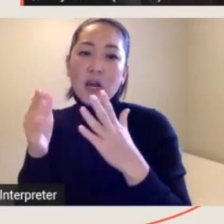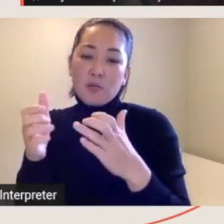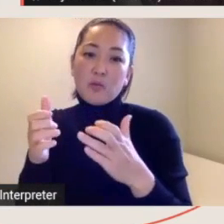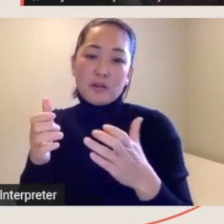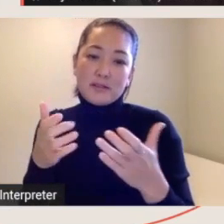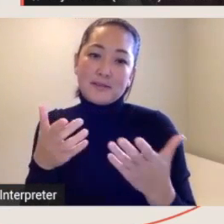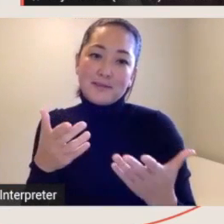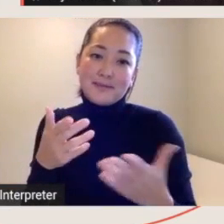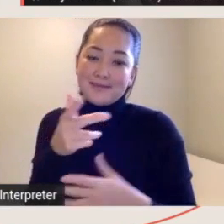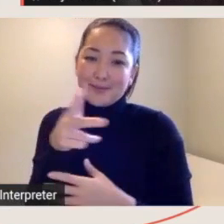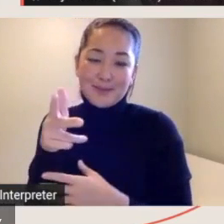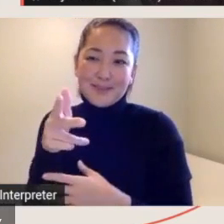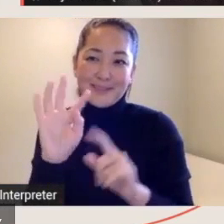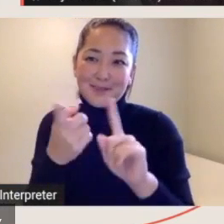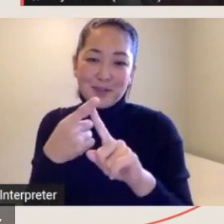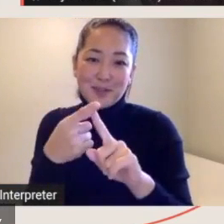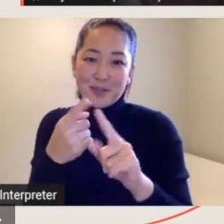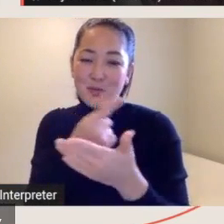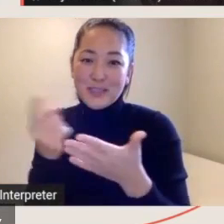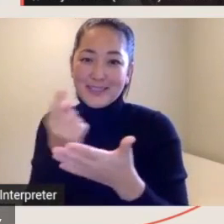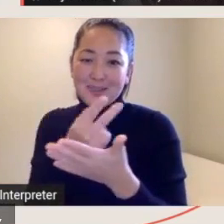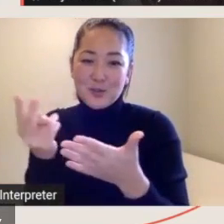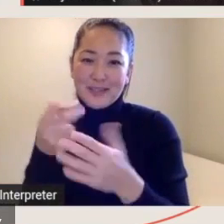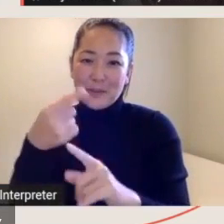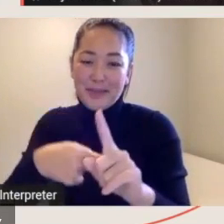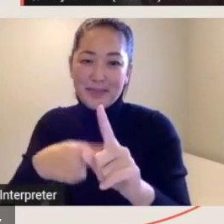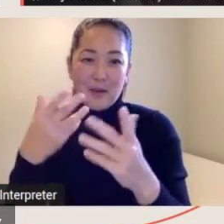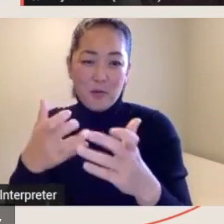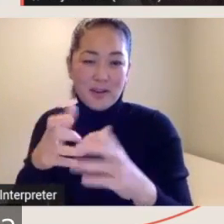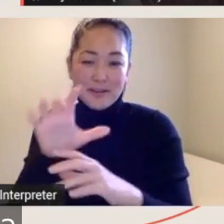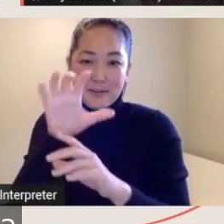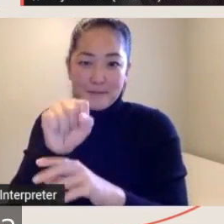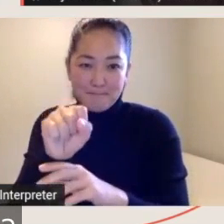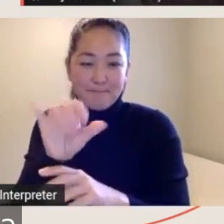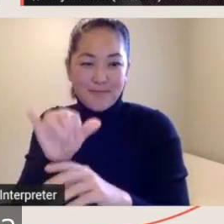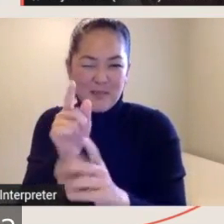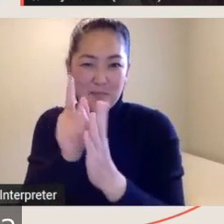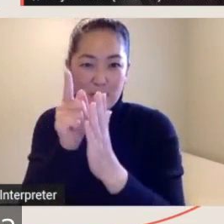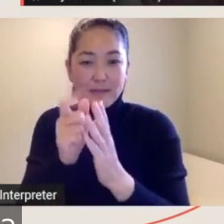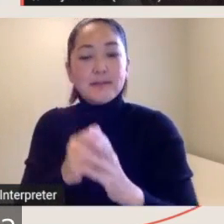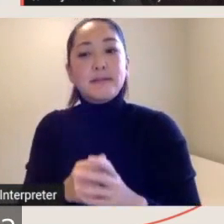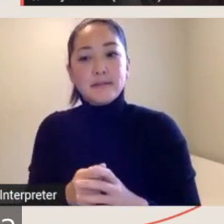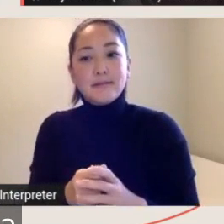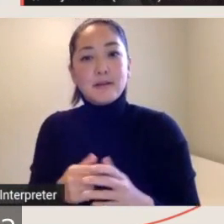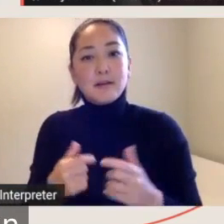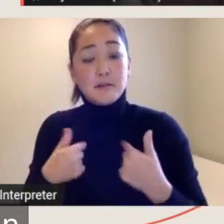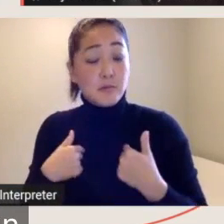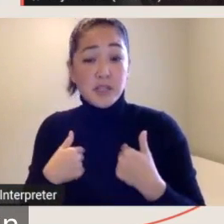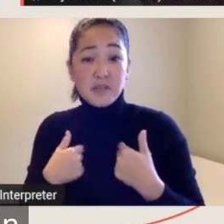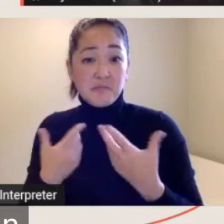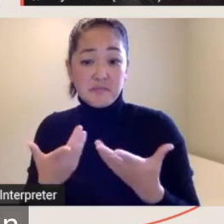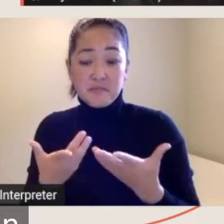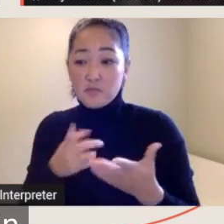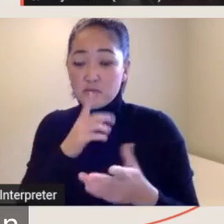least the first few weeks and months of the baby we wanted to capture. But yeah, we did spend a lot of time with them just